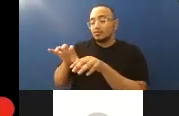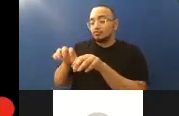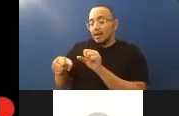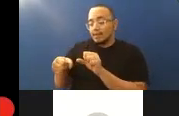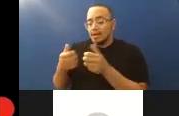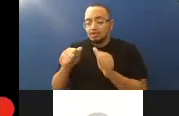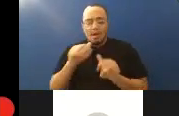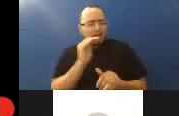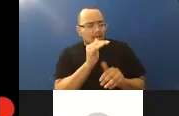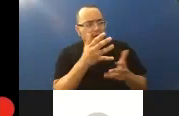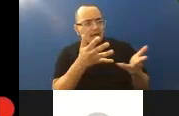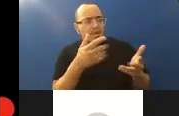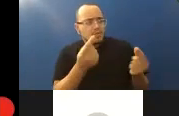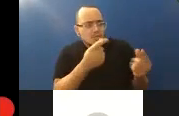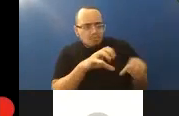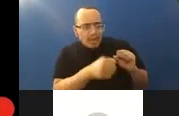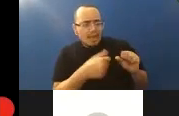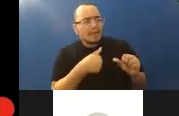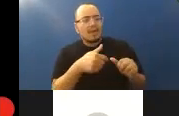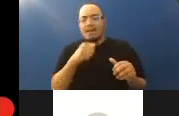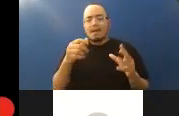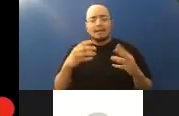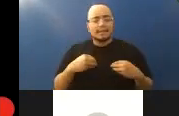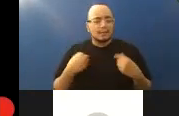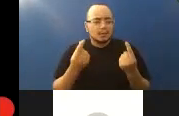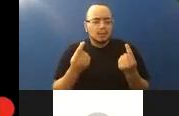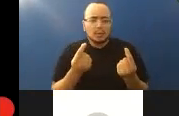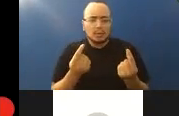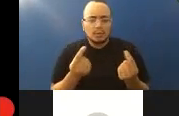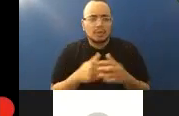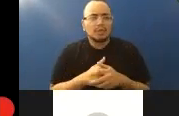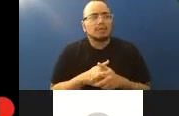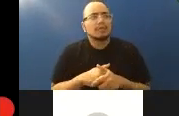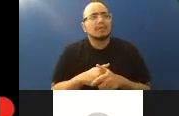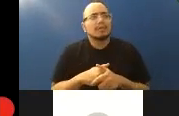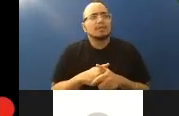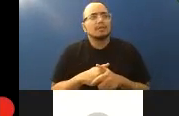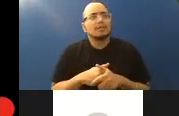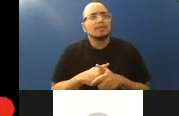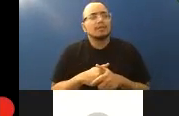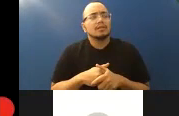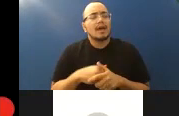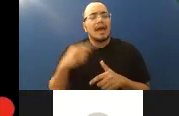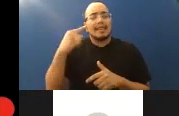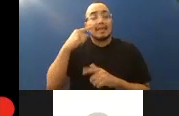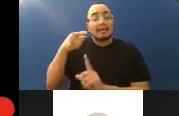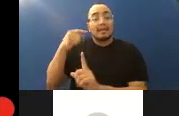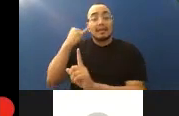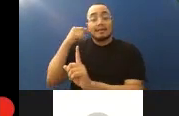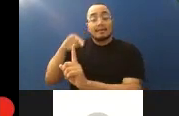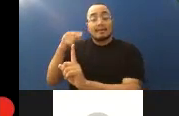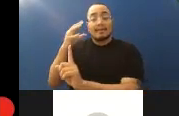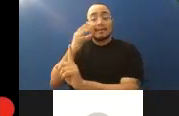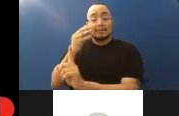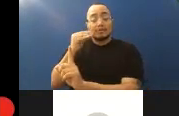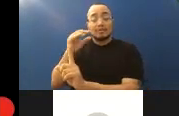should be talked to assess their to assess what they